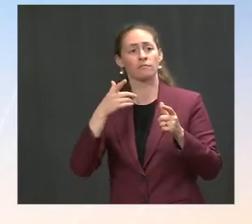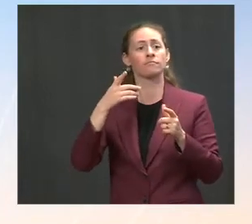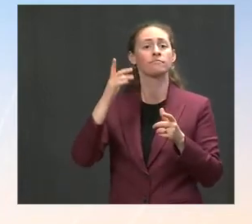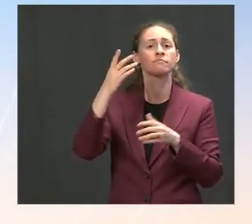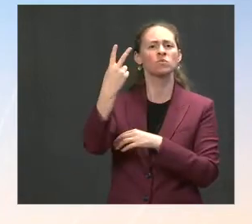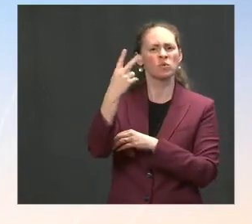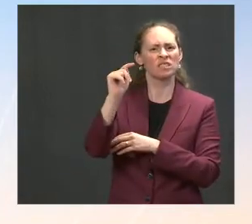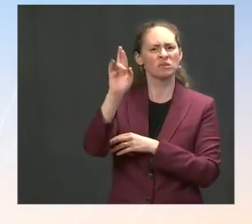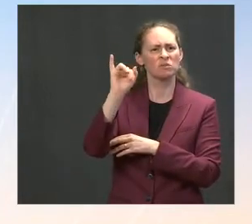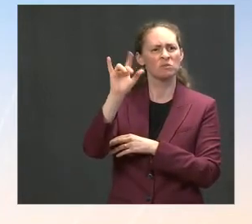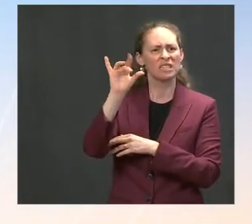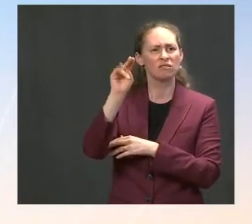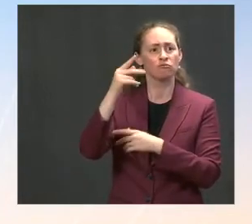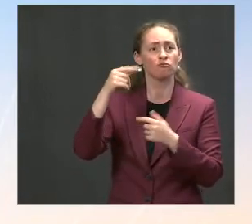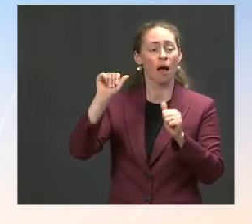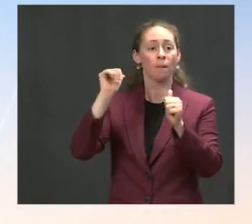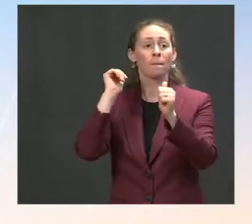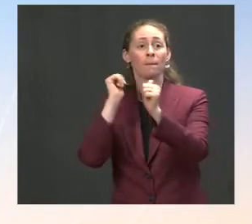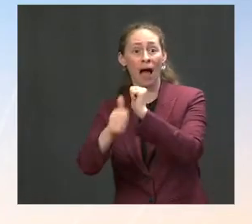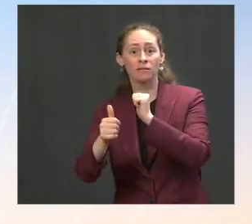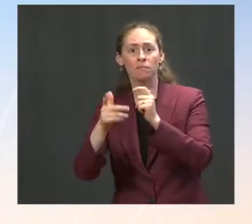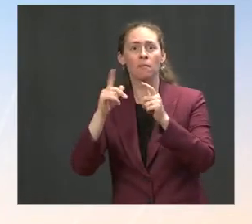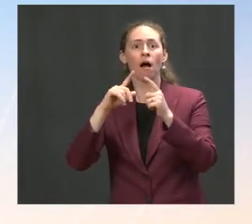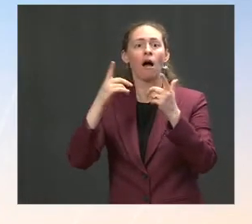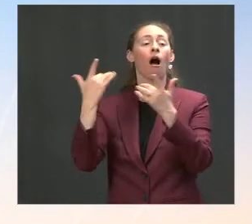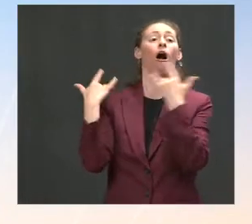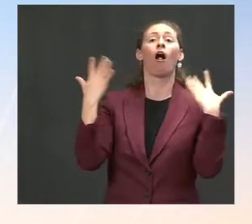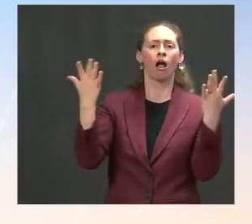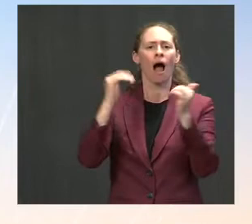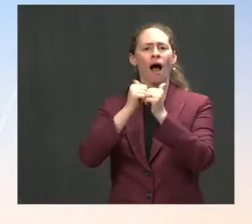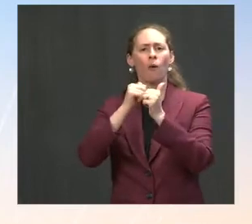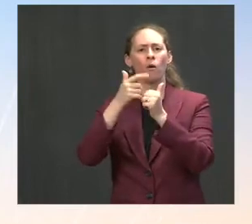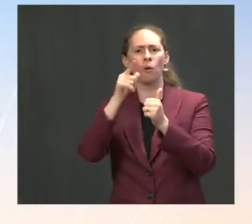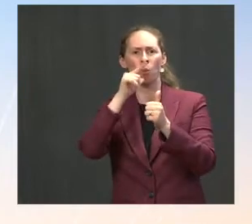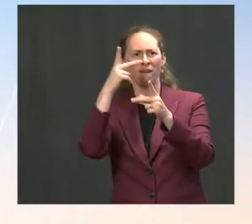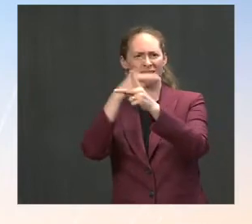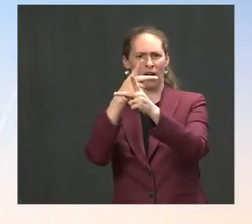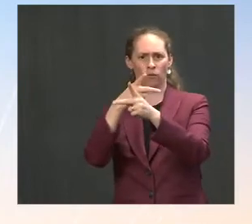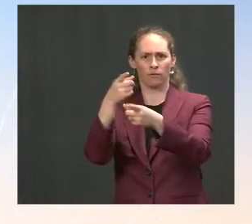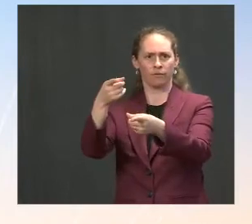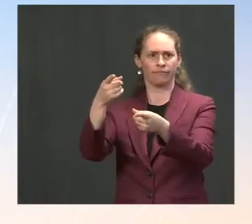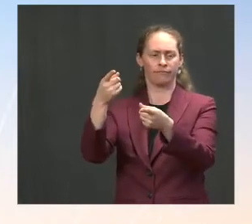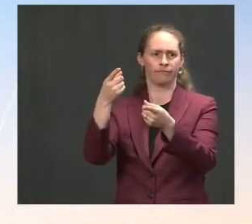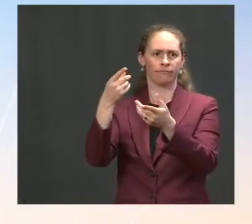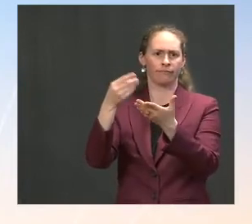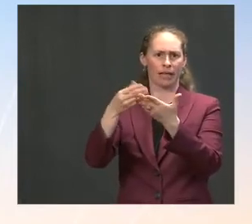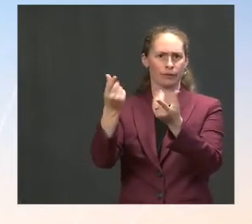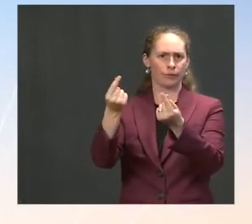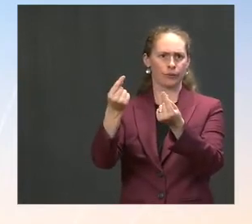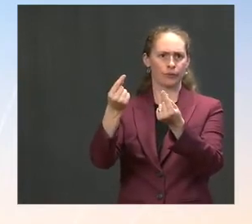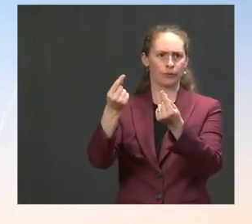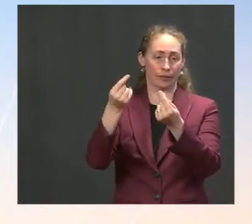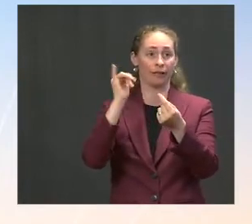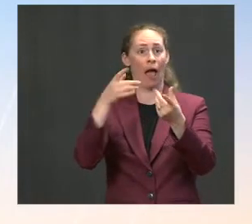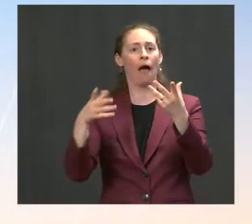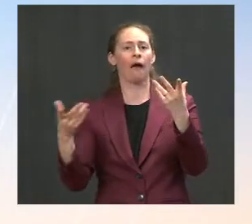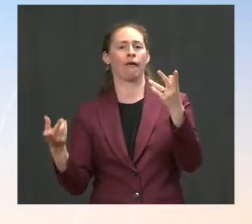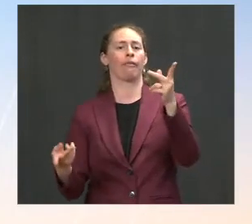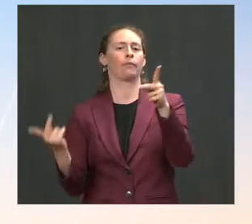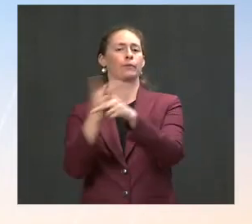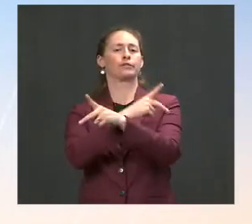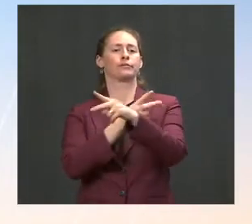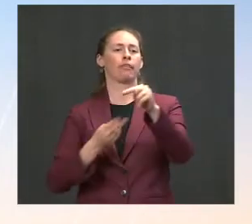did not bear out the financial benefit he promised, and also certainly added to the deficit. The president takes these